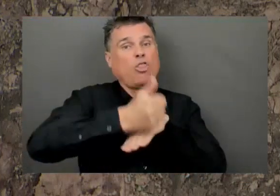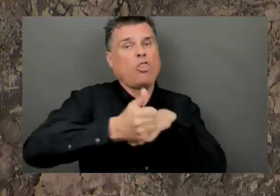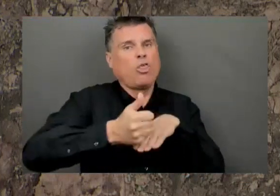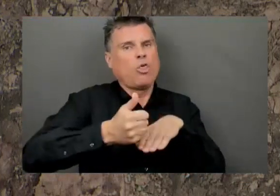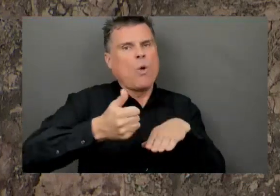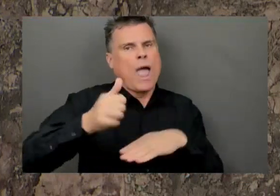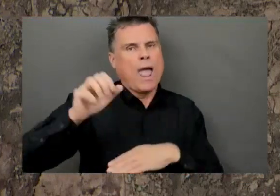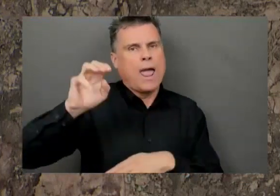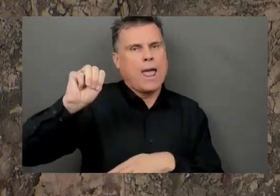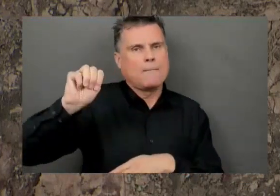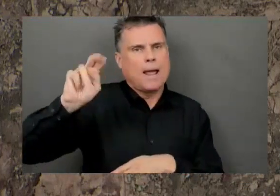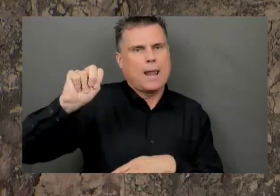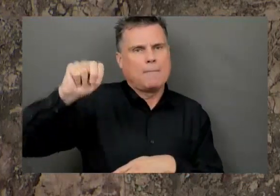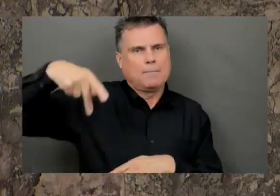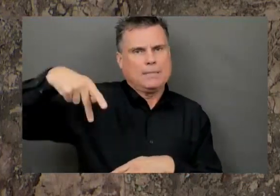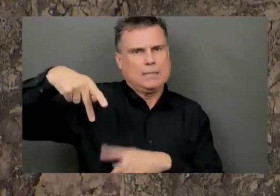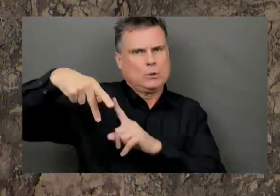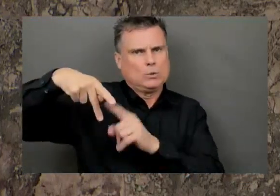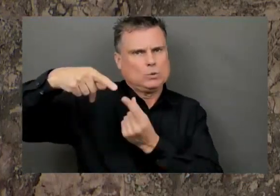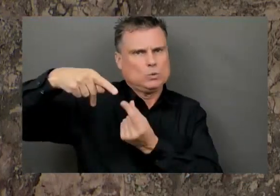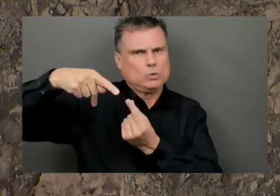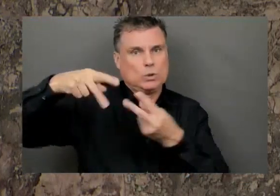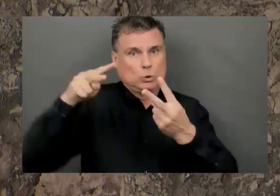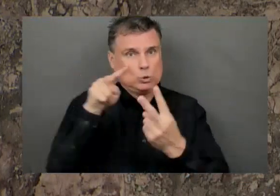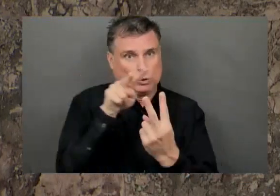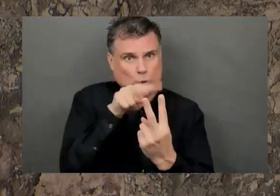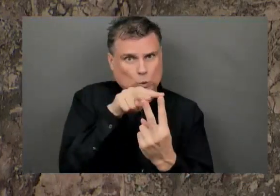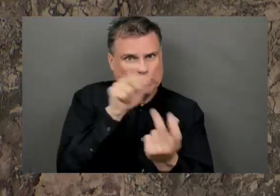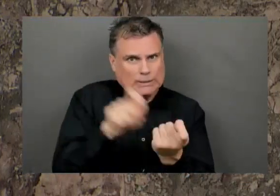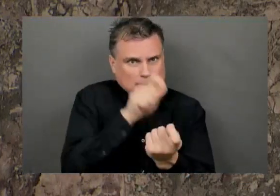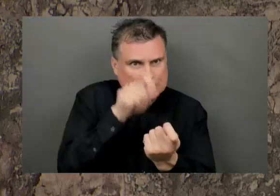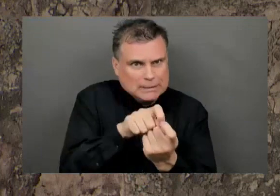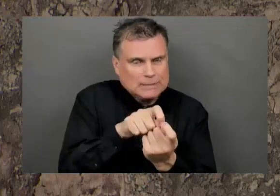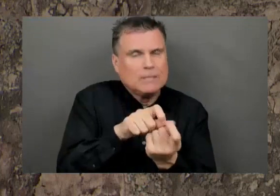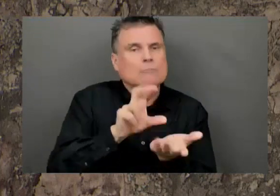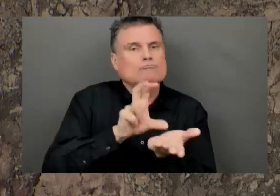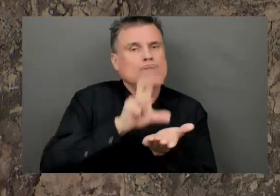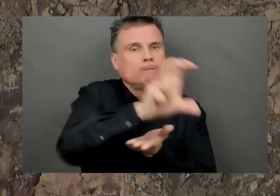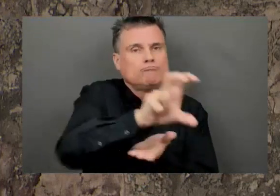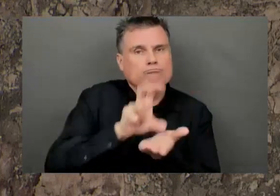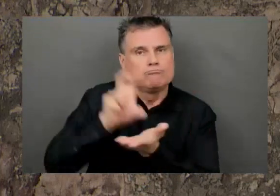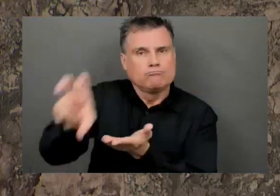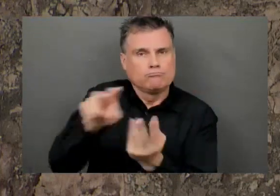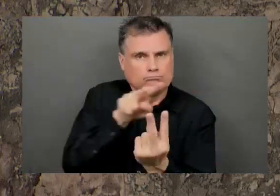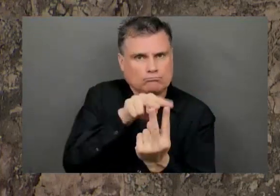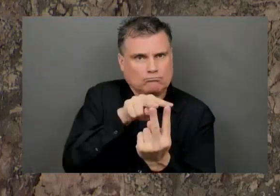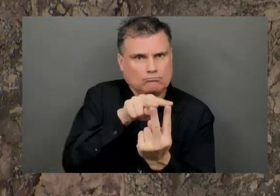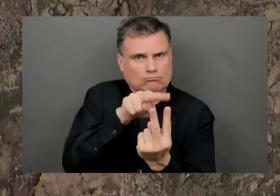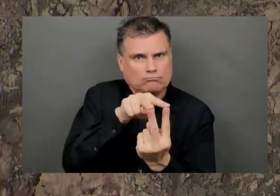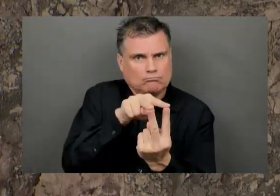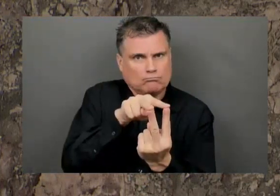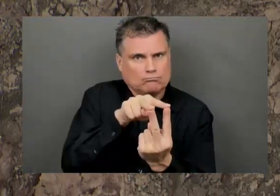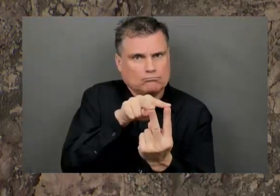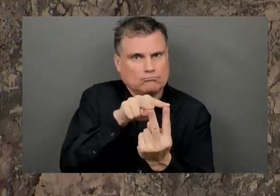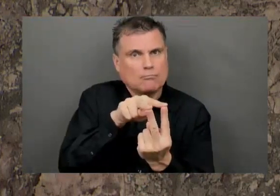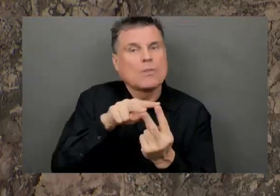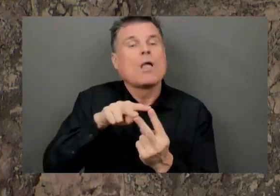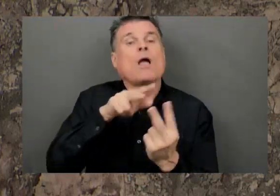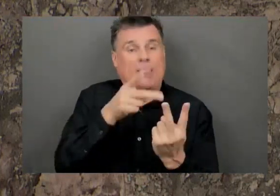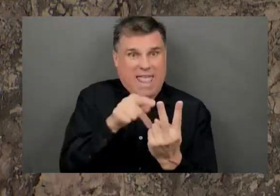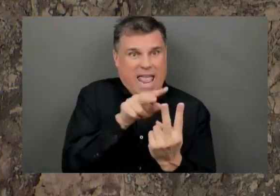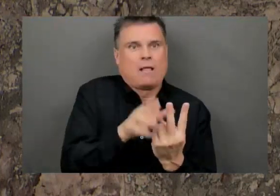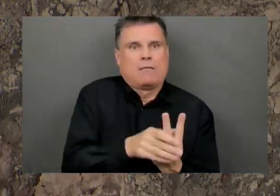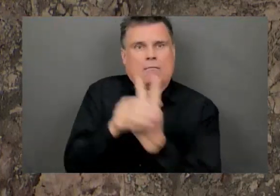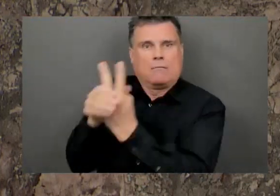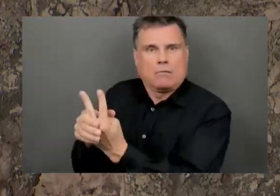programs. That's why we've directed the Auditor General to undertake the review. The Auditor General can, as he sees fit,